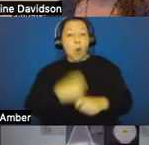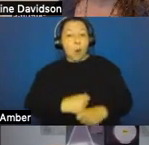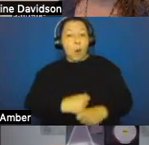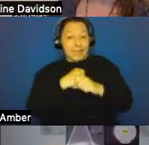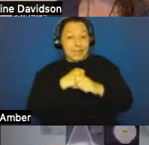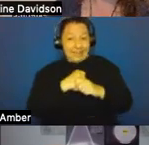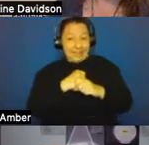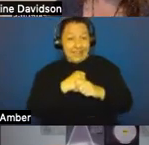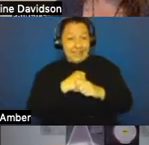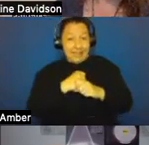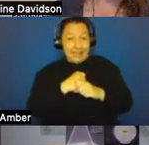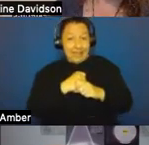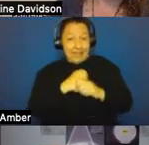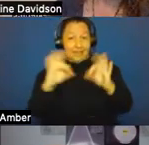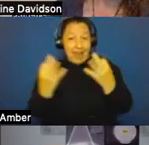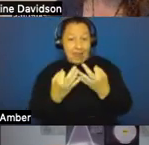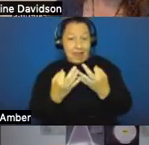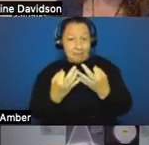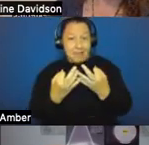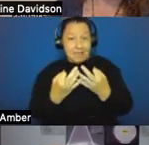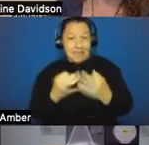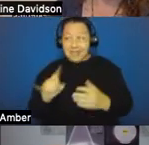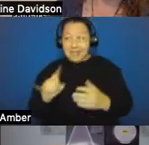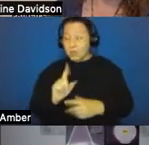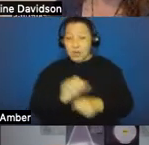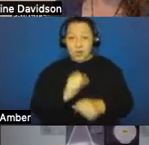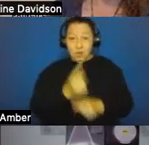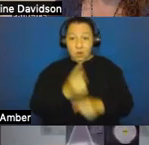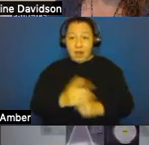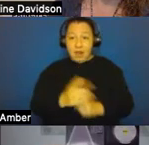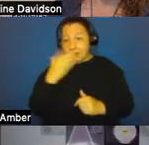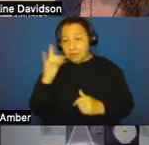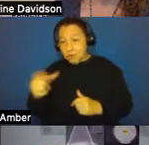the intersections and complications, right? Thank you for that.